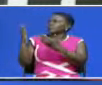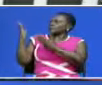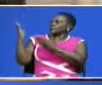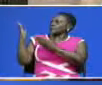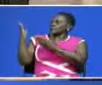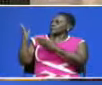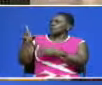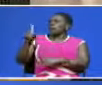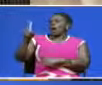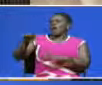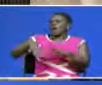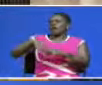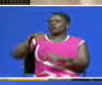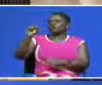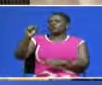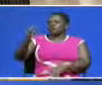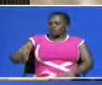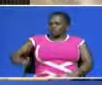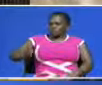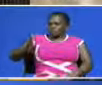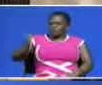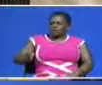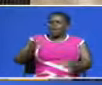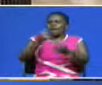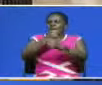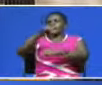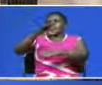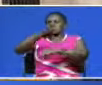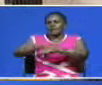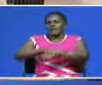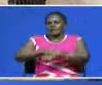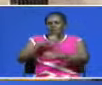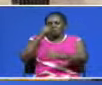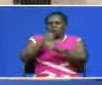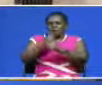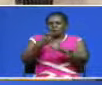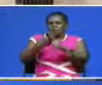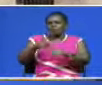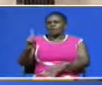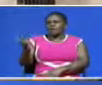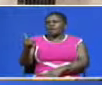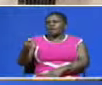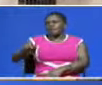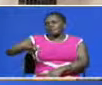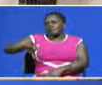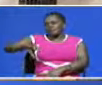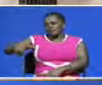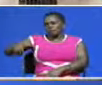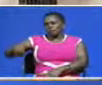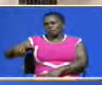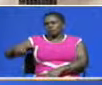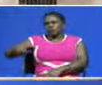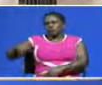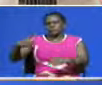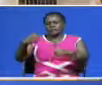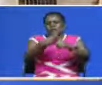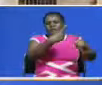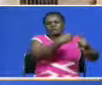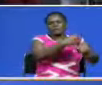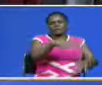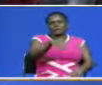5 diesel multiple units recently acquired by the government operating from the Nairobi Central railway station to designated